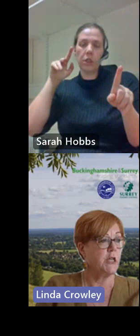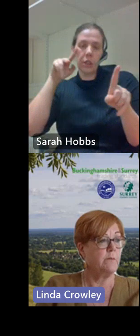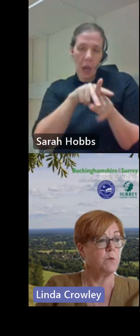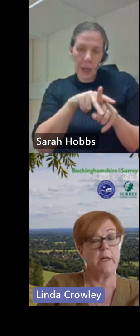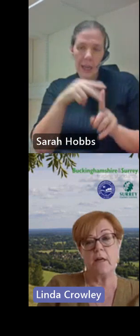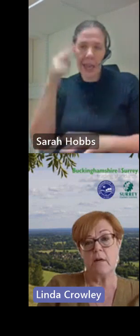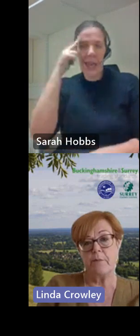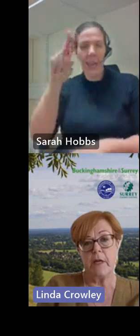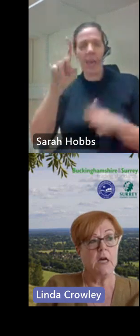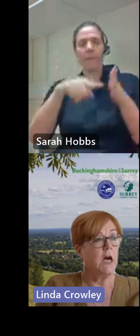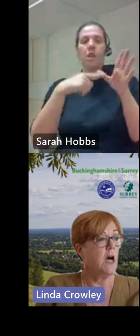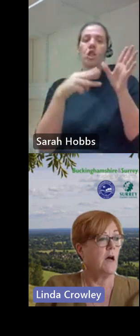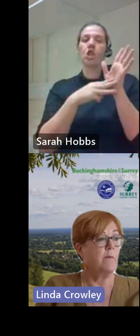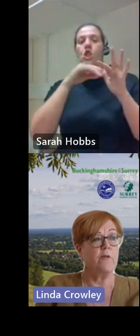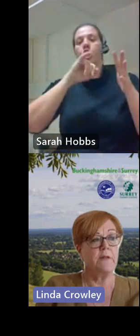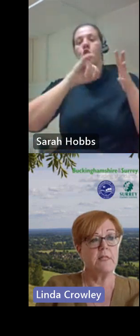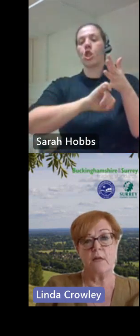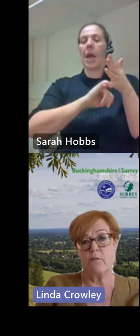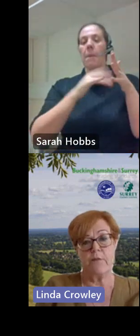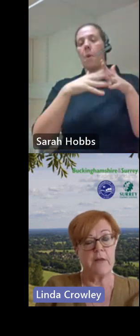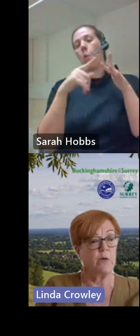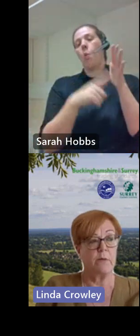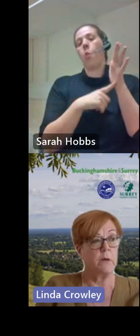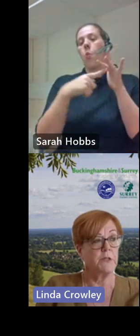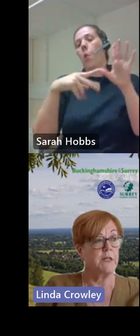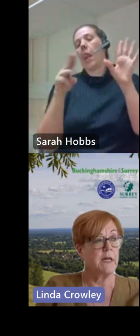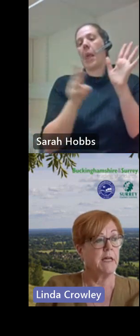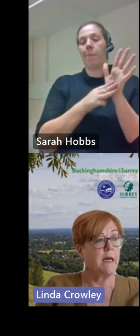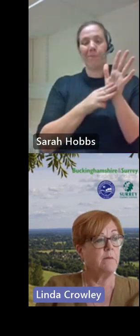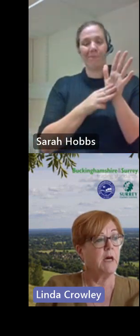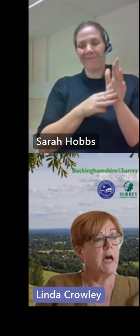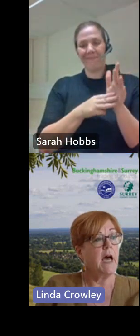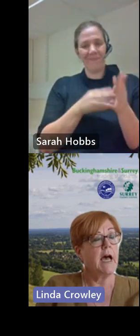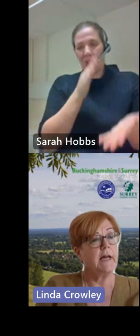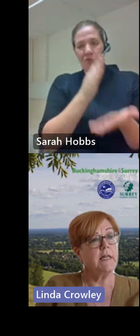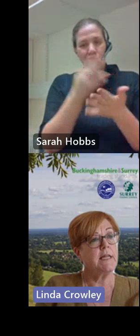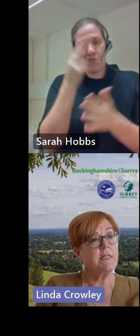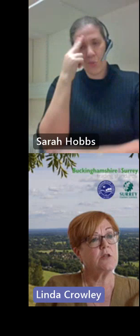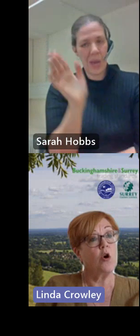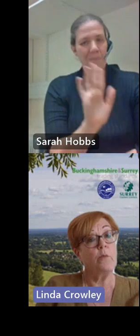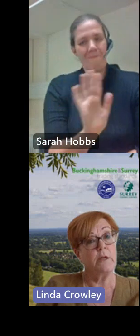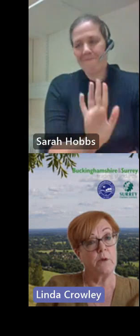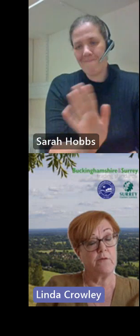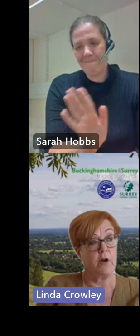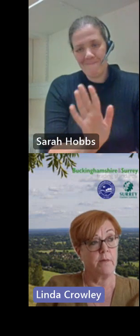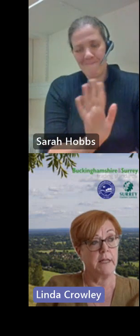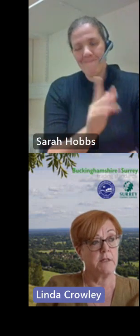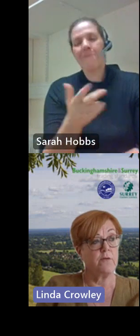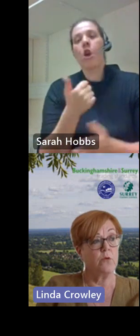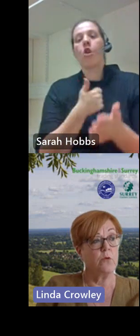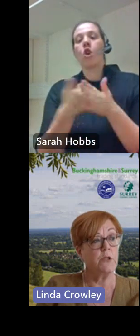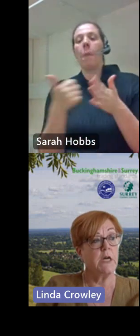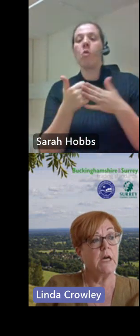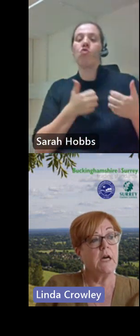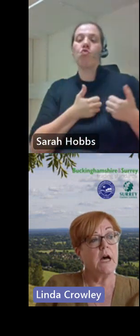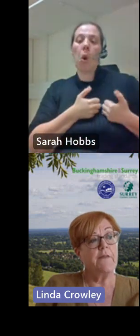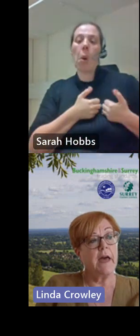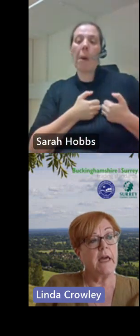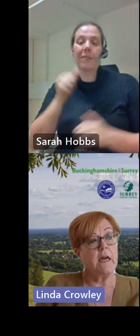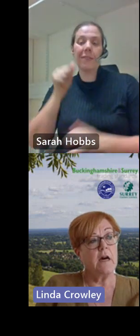name was James William. Obviously, that probably wasn't their name. And as is common with romance